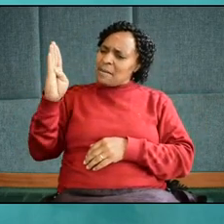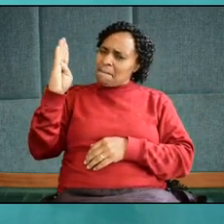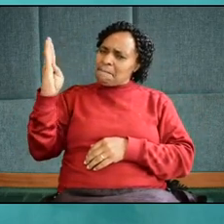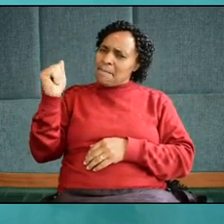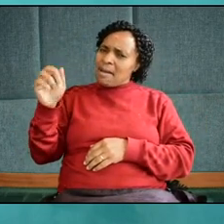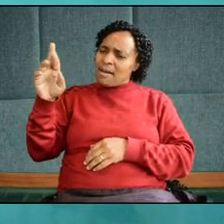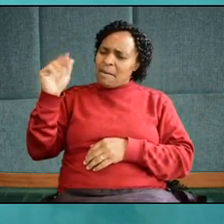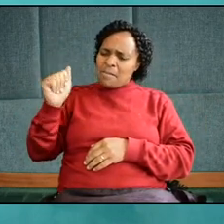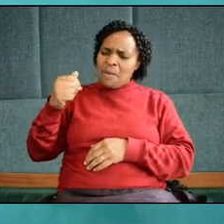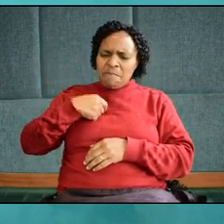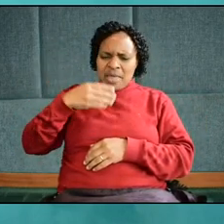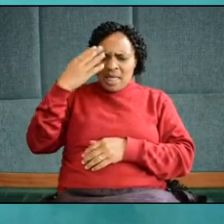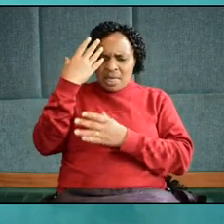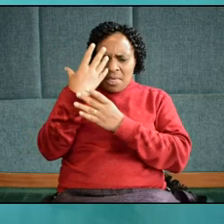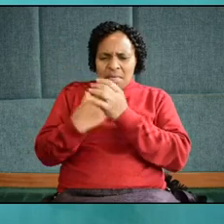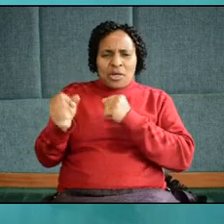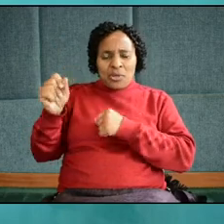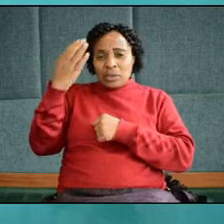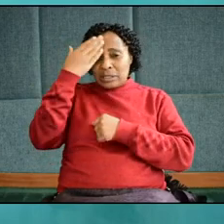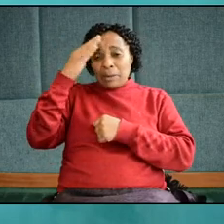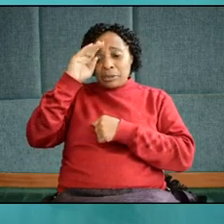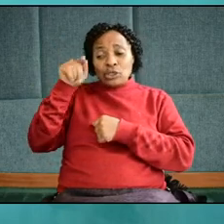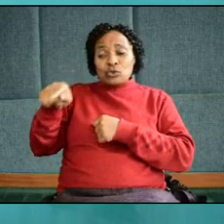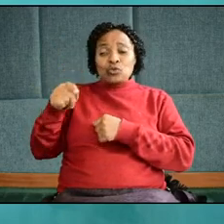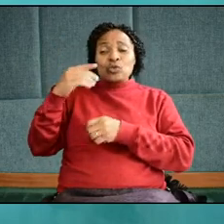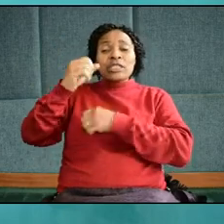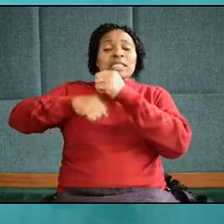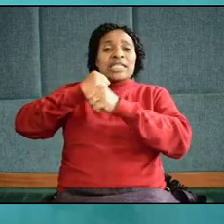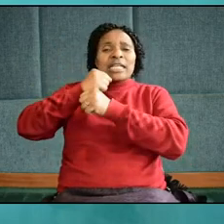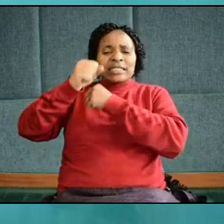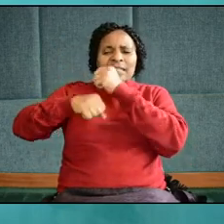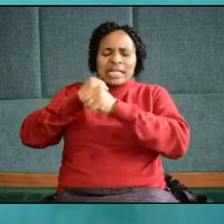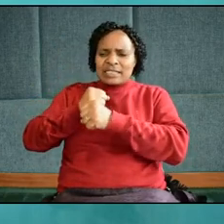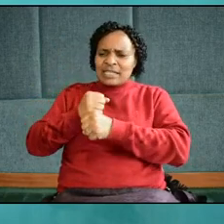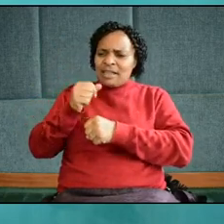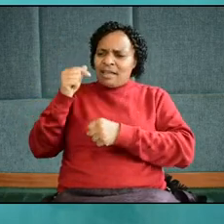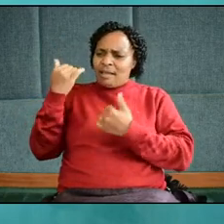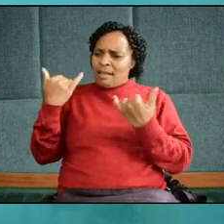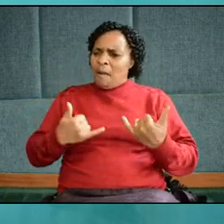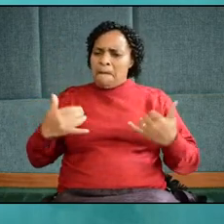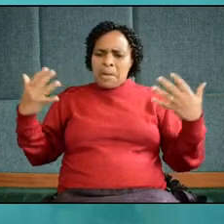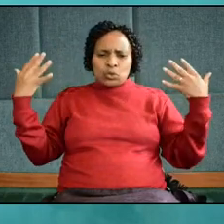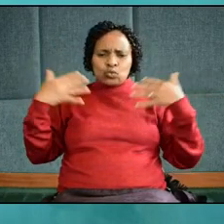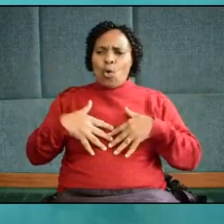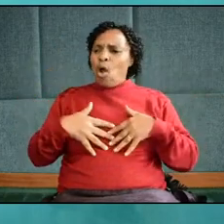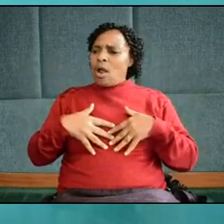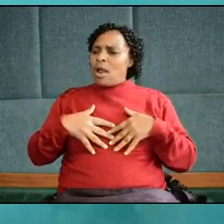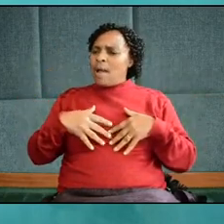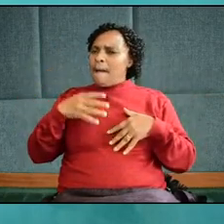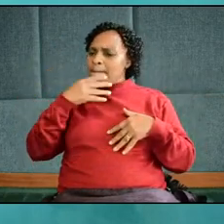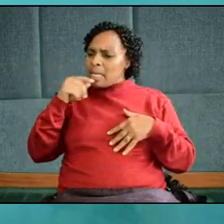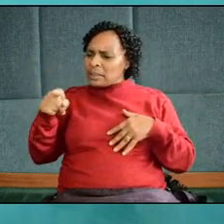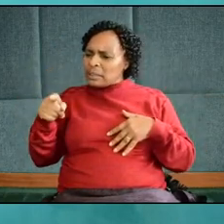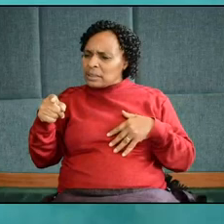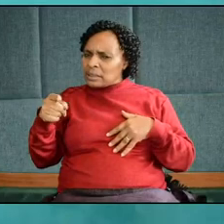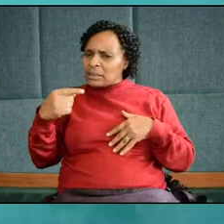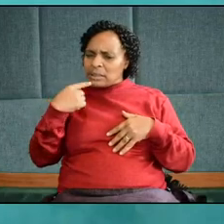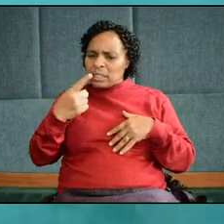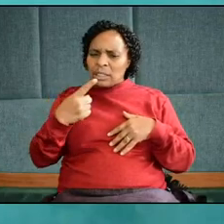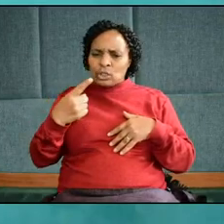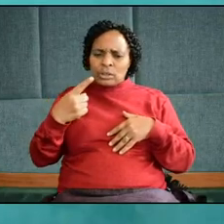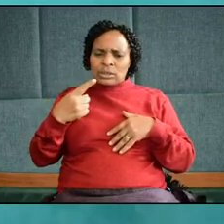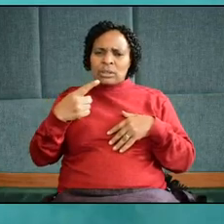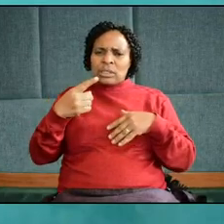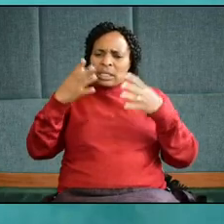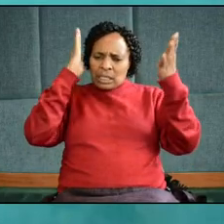have ridden me? And I think Balaam at that point, I wonder what was going in his head. This donkey, an animal, is talking to him.